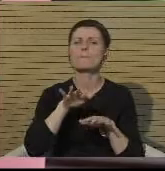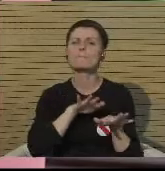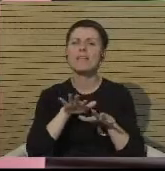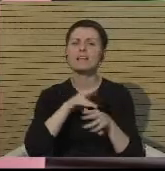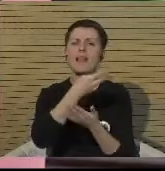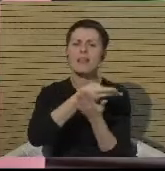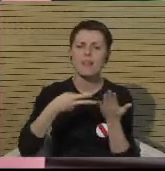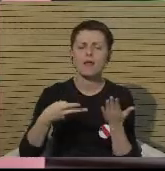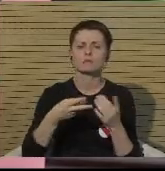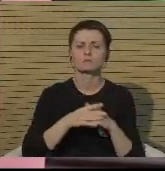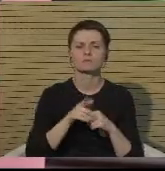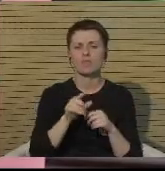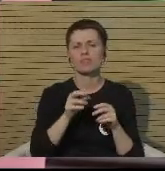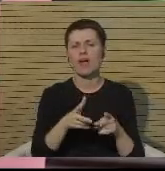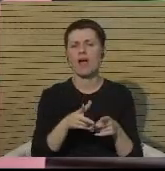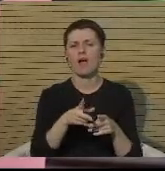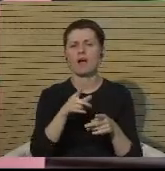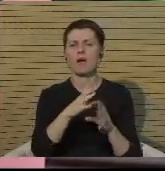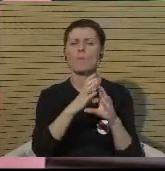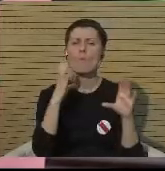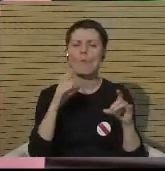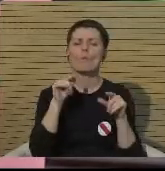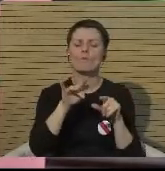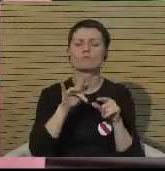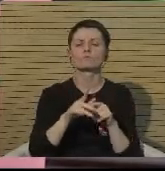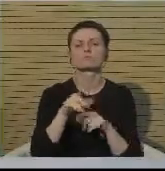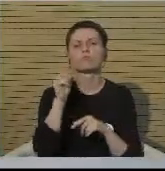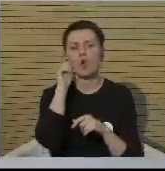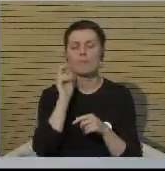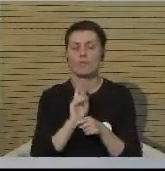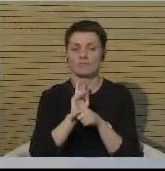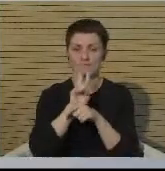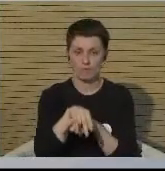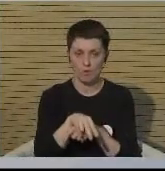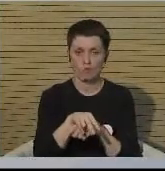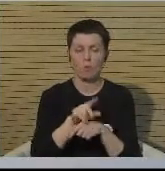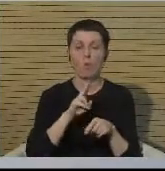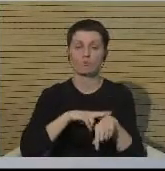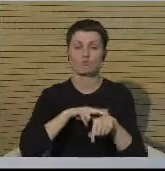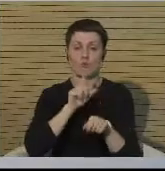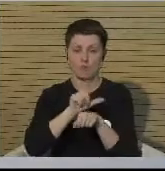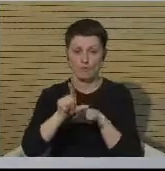There is a custom in, that in train there are